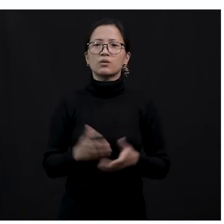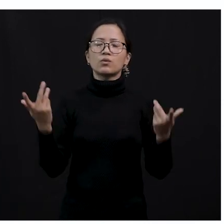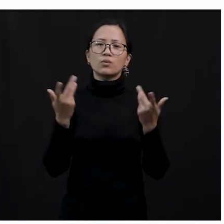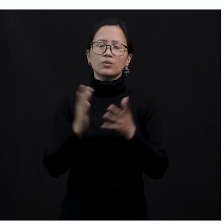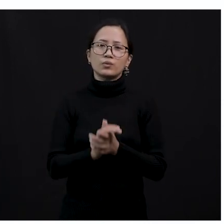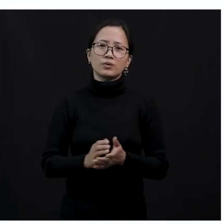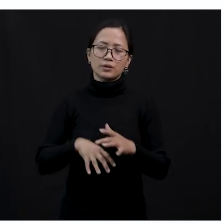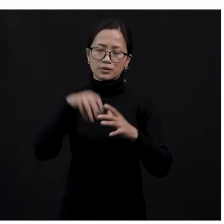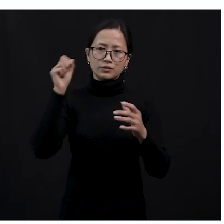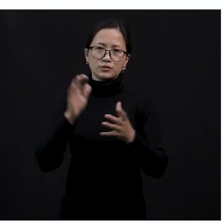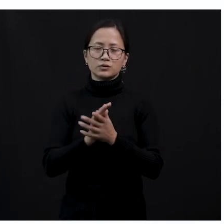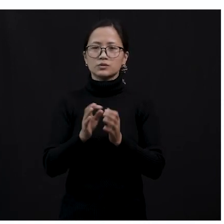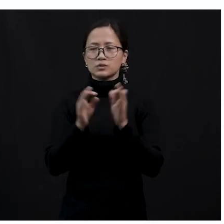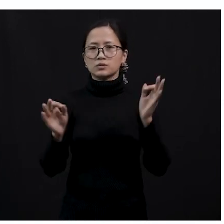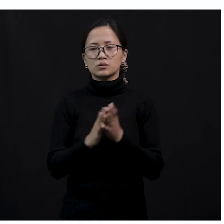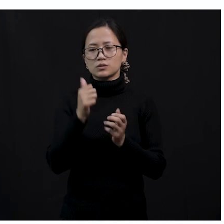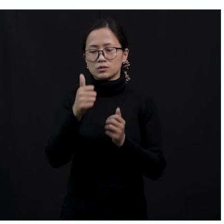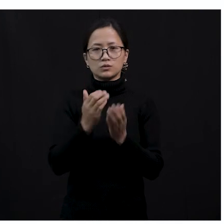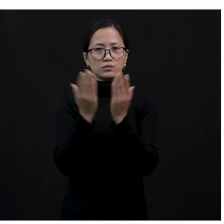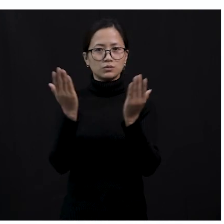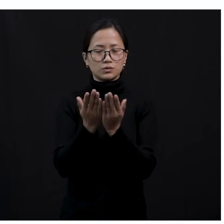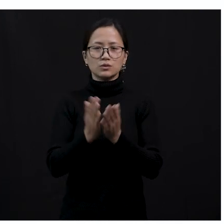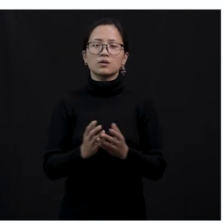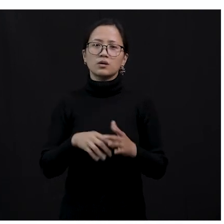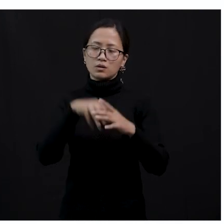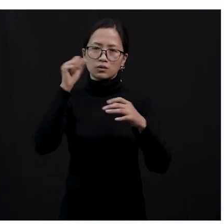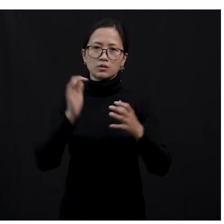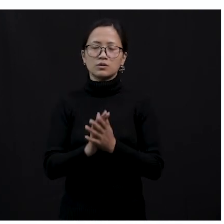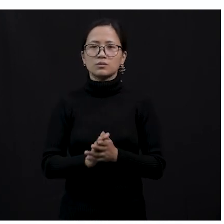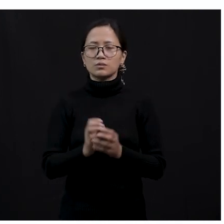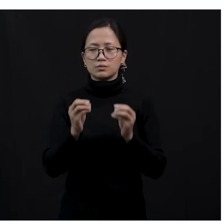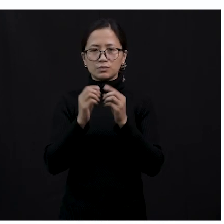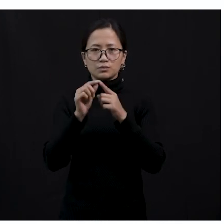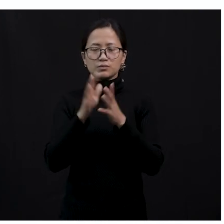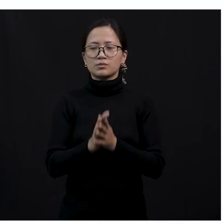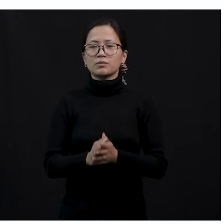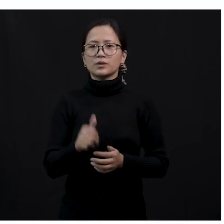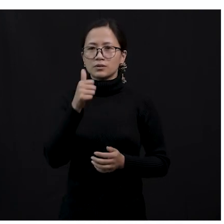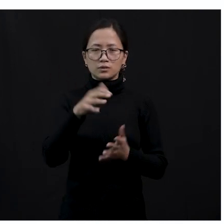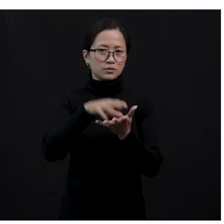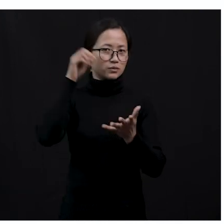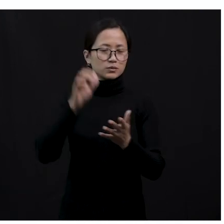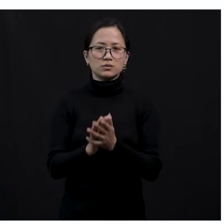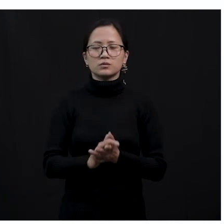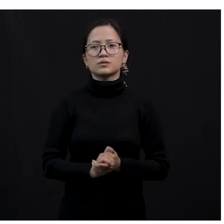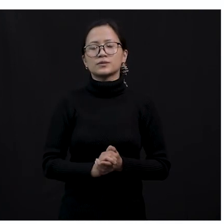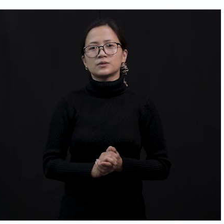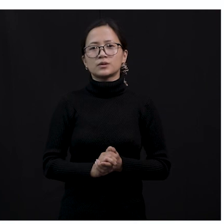the story is that Chunilal had got a good book out of it, and Bipin Babu must have learned a good lesson out of it.